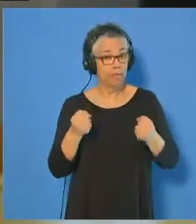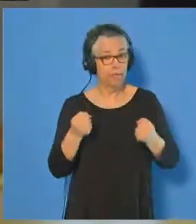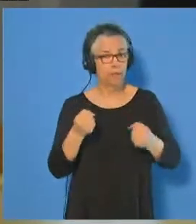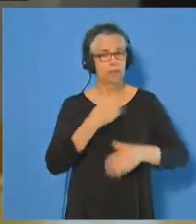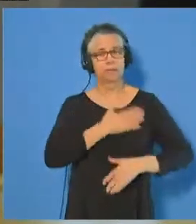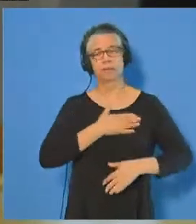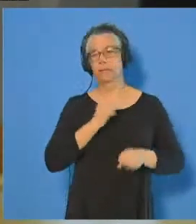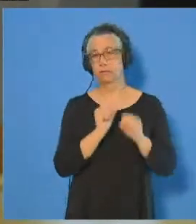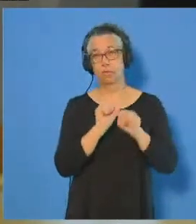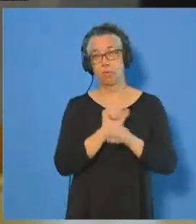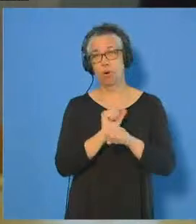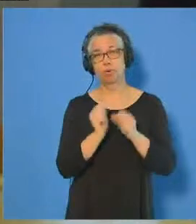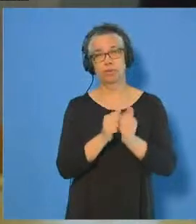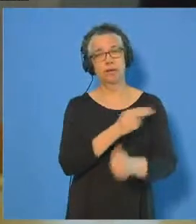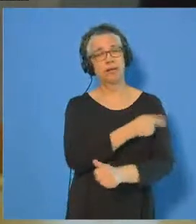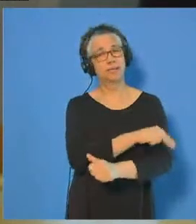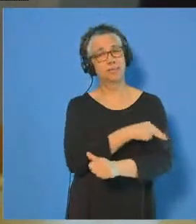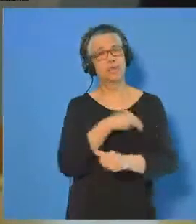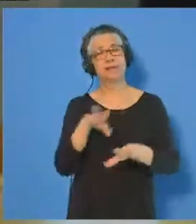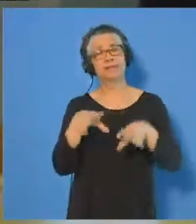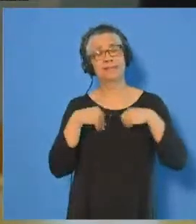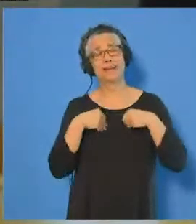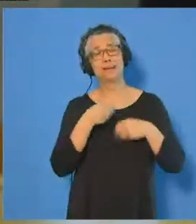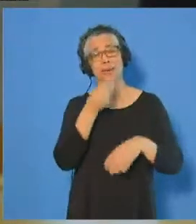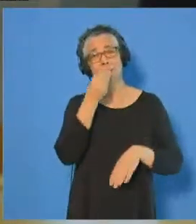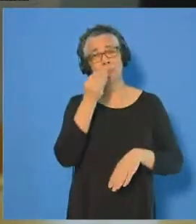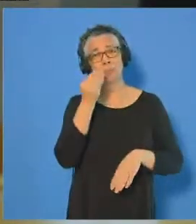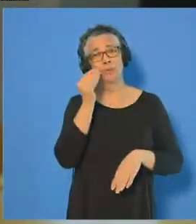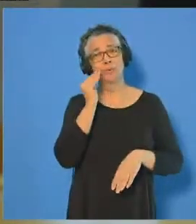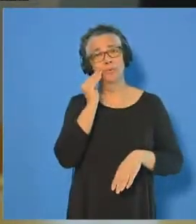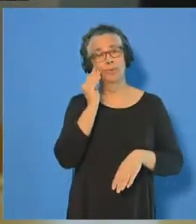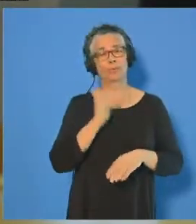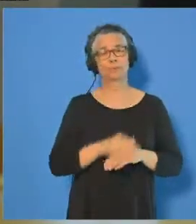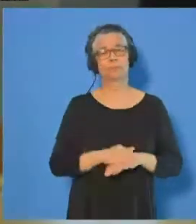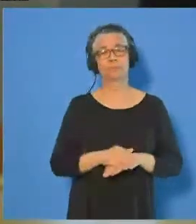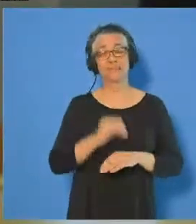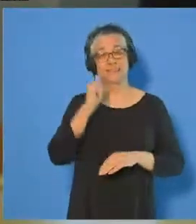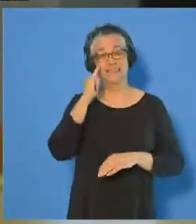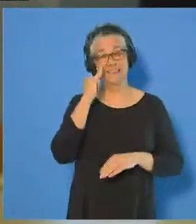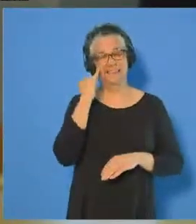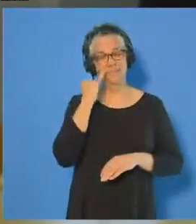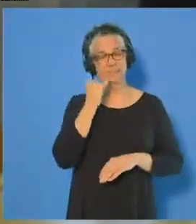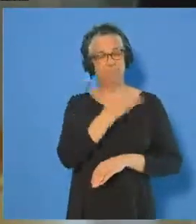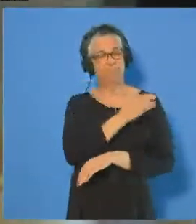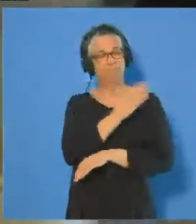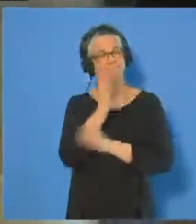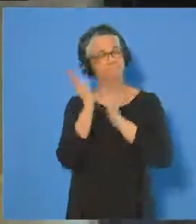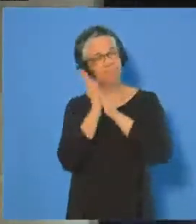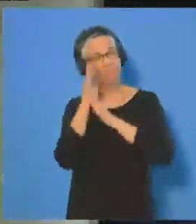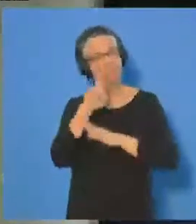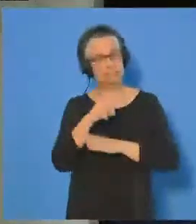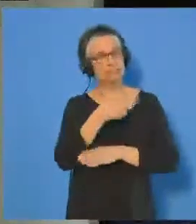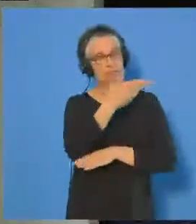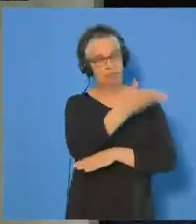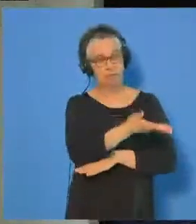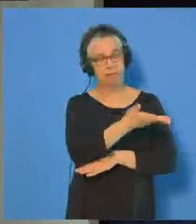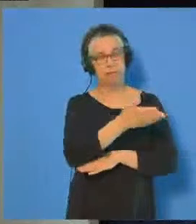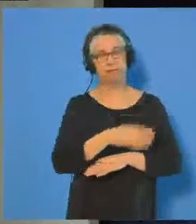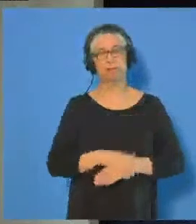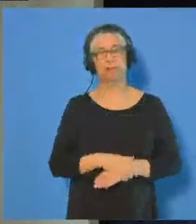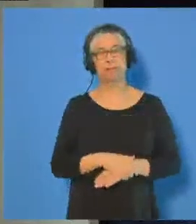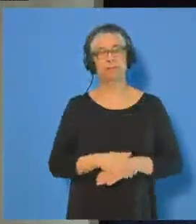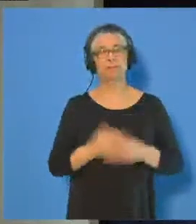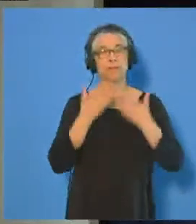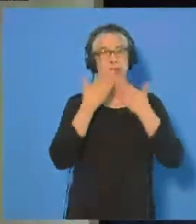home so that all possible beds are available if the need arises. Thank you. Thank you very much,